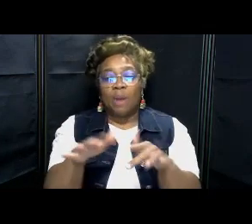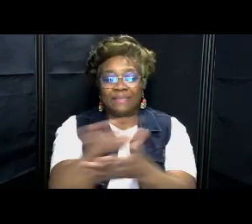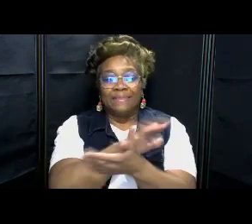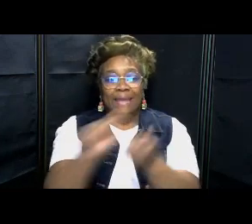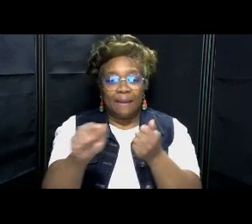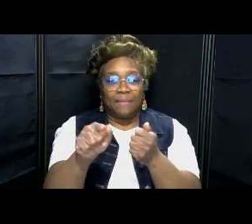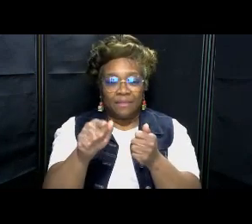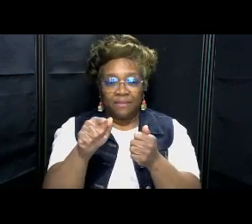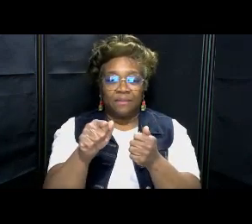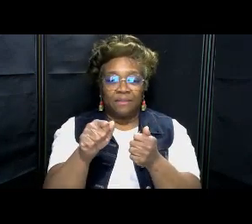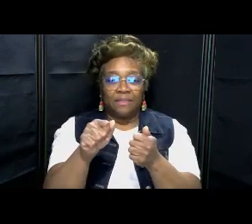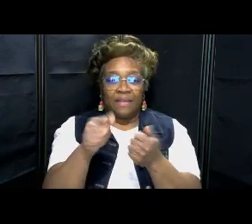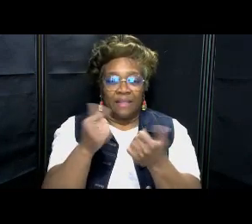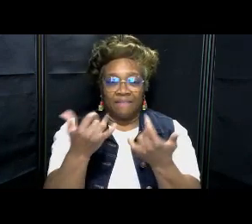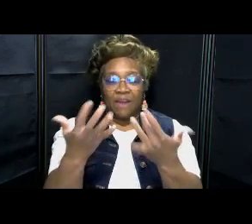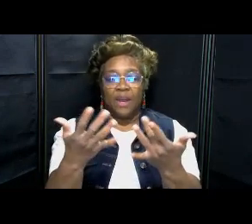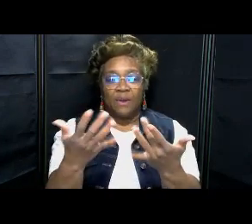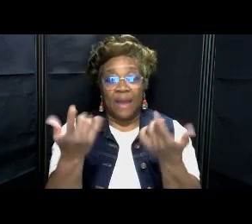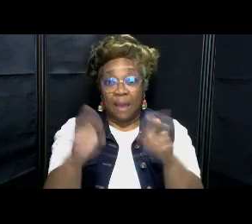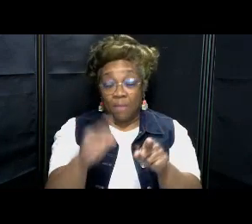in a fire is done by that pretty candle.